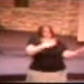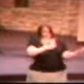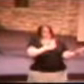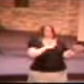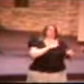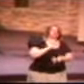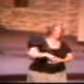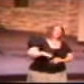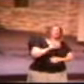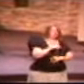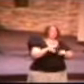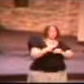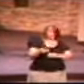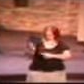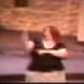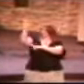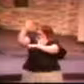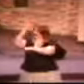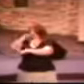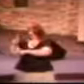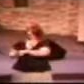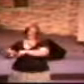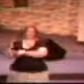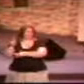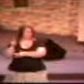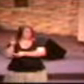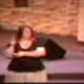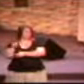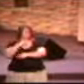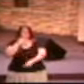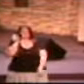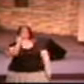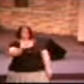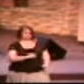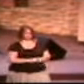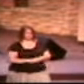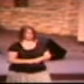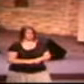kingdom come it is about God's kingdom end of story